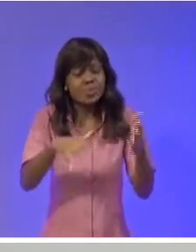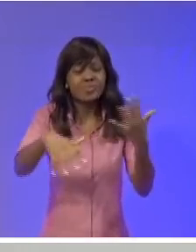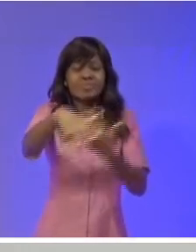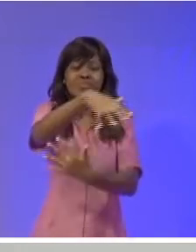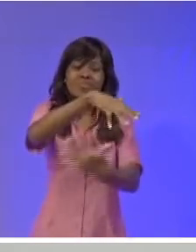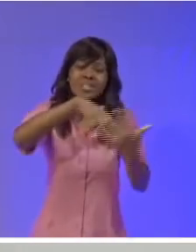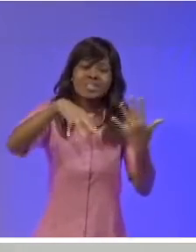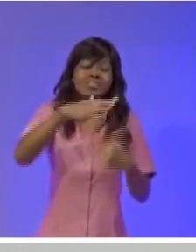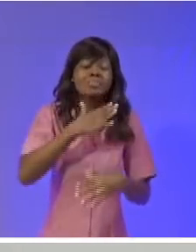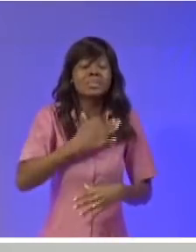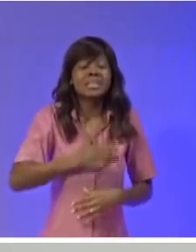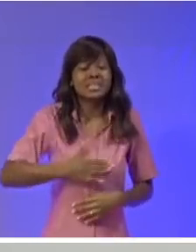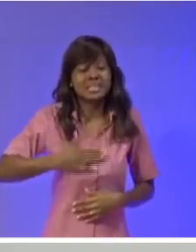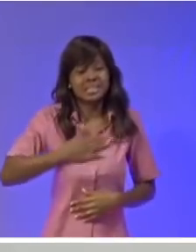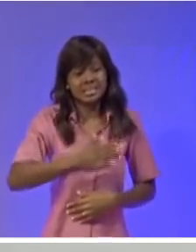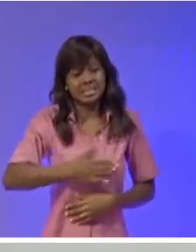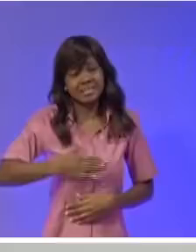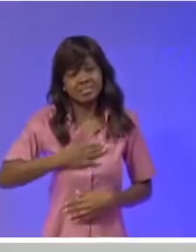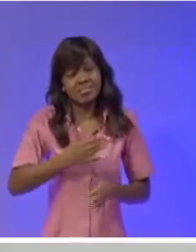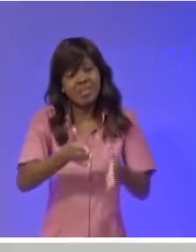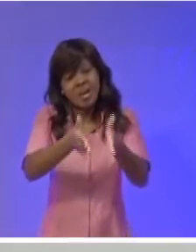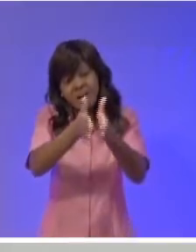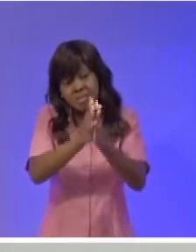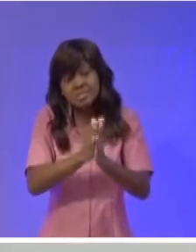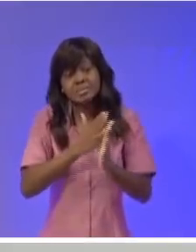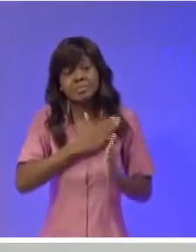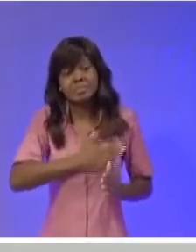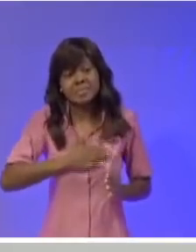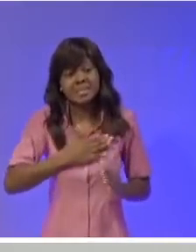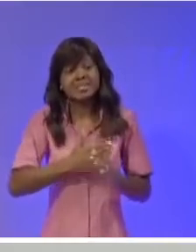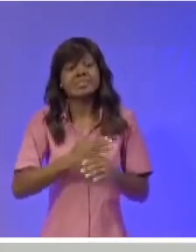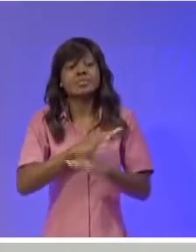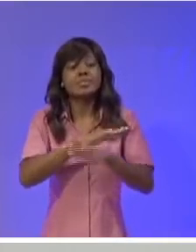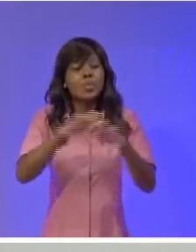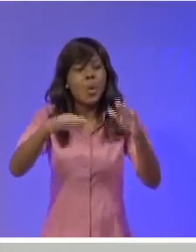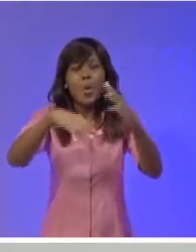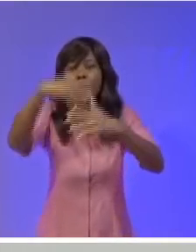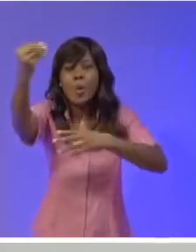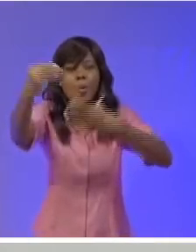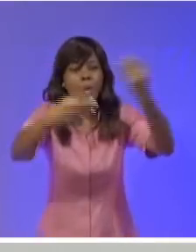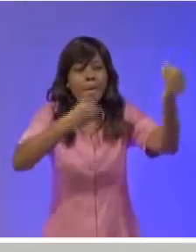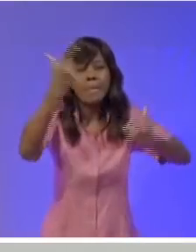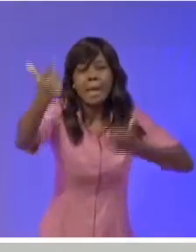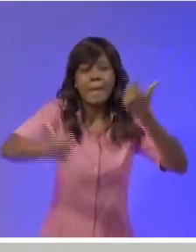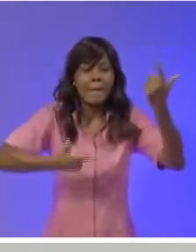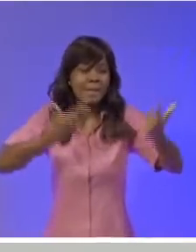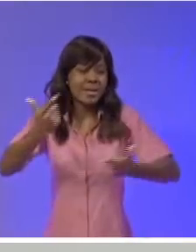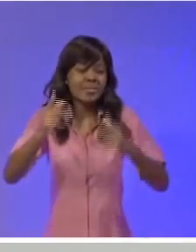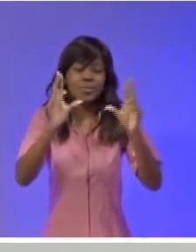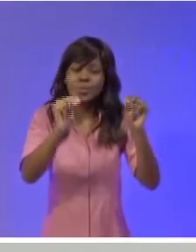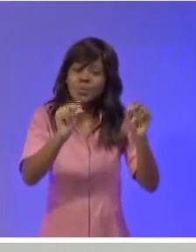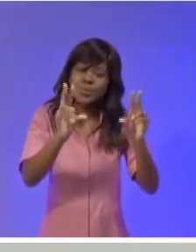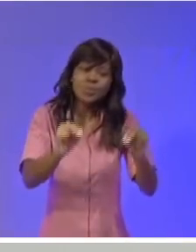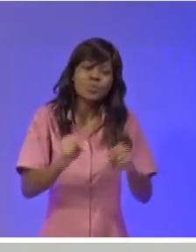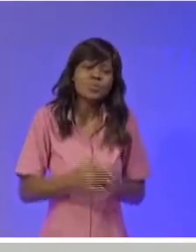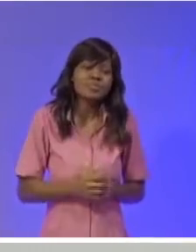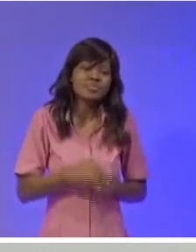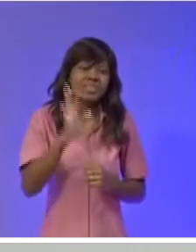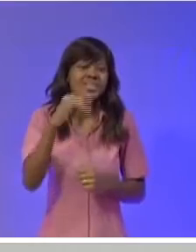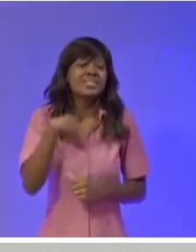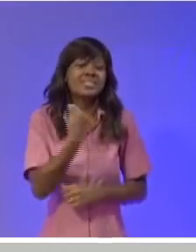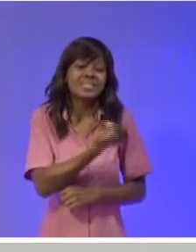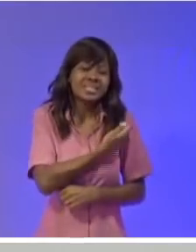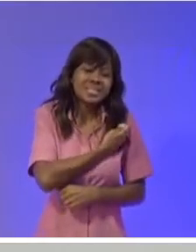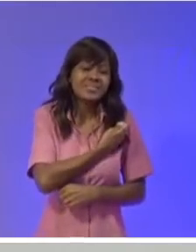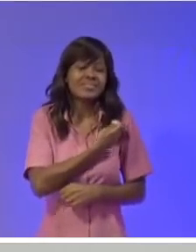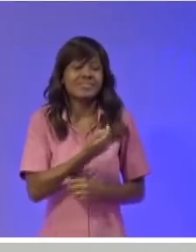are imploring you, don't gather. Don't take off your mask in indoor setting amongst